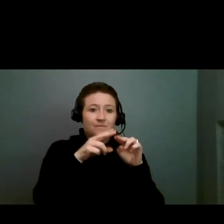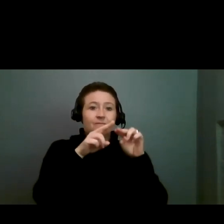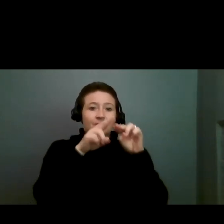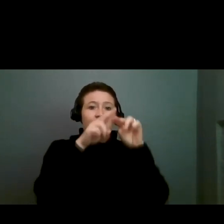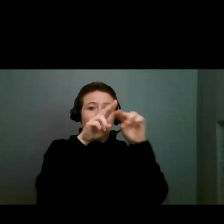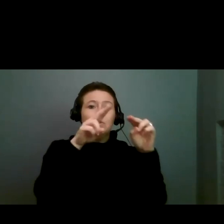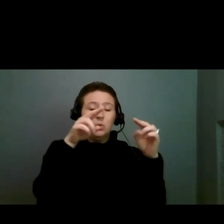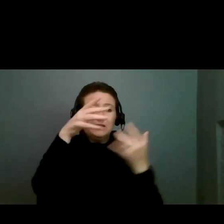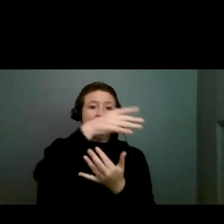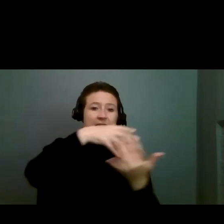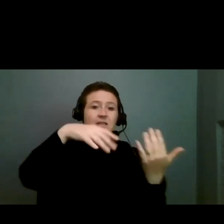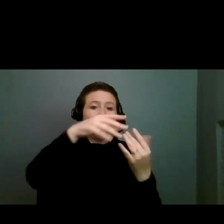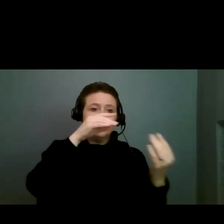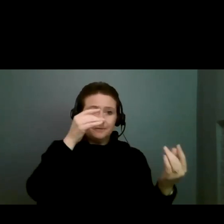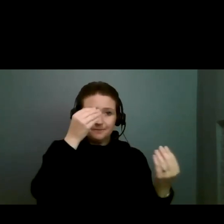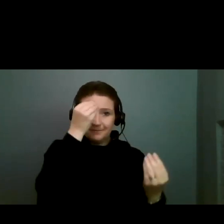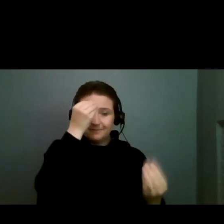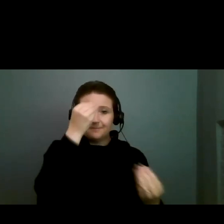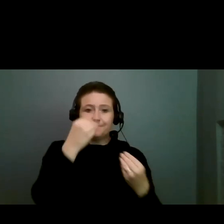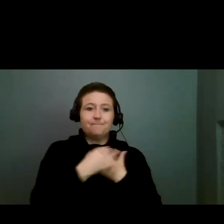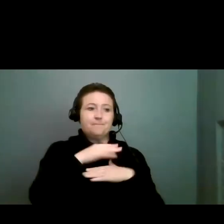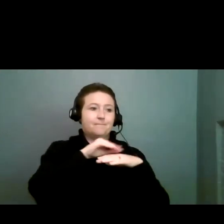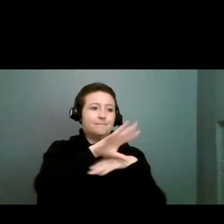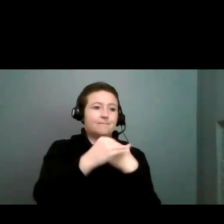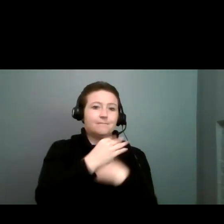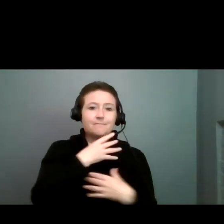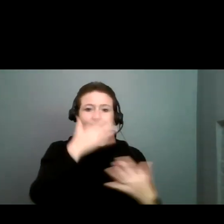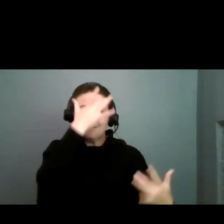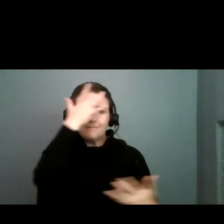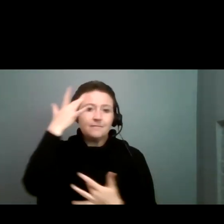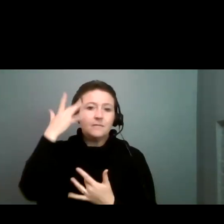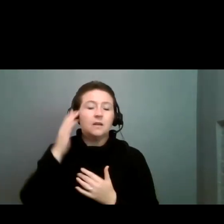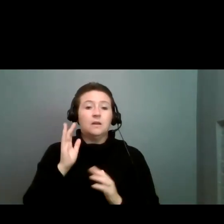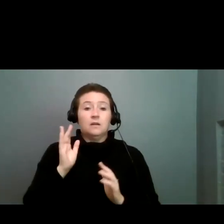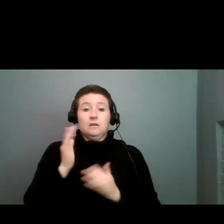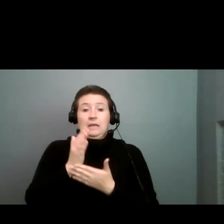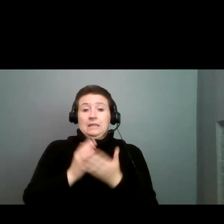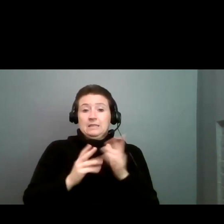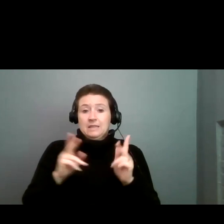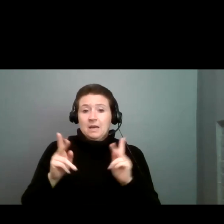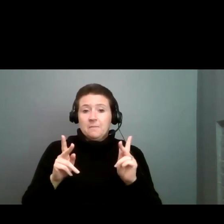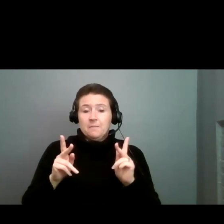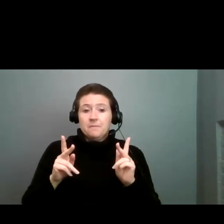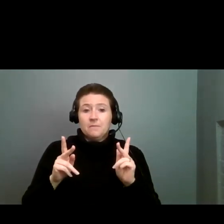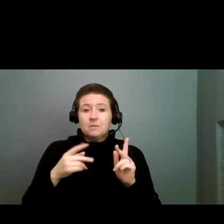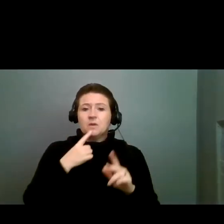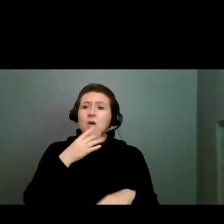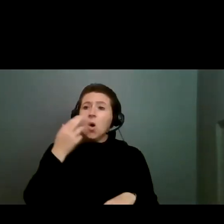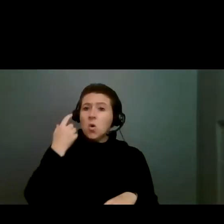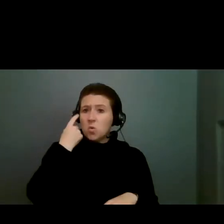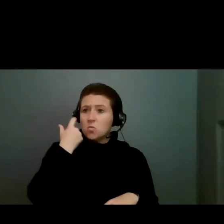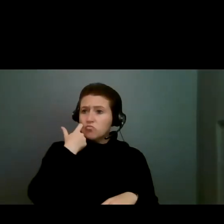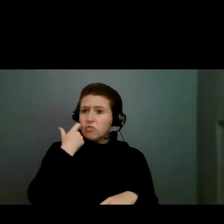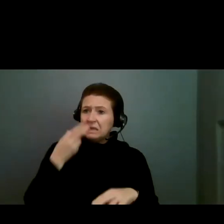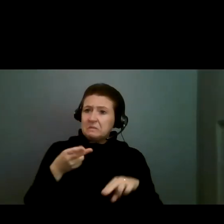community transmission. Some people have tried to explain recent increases